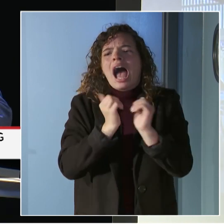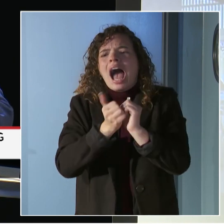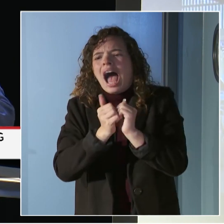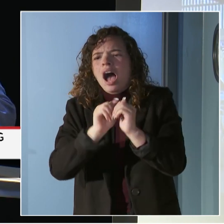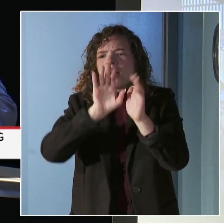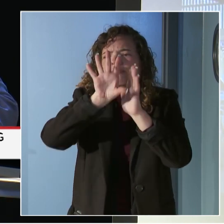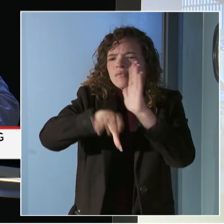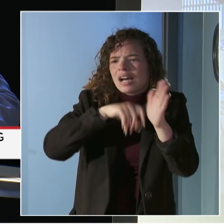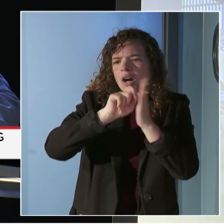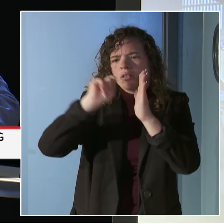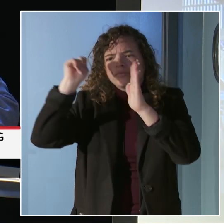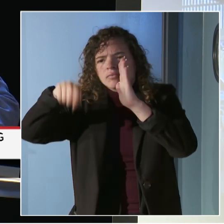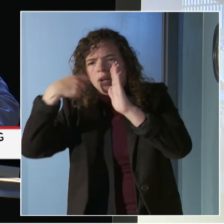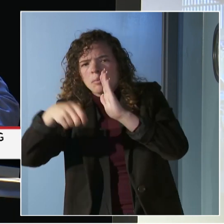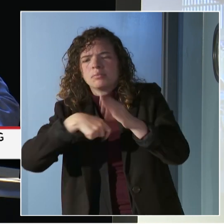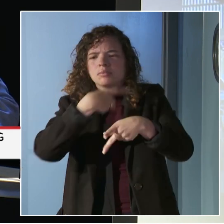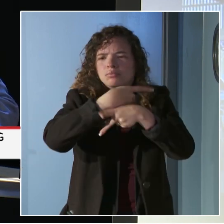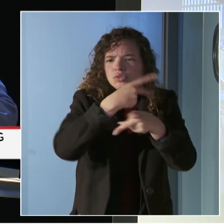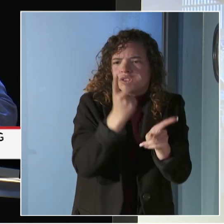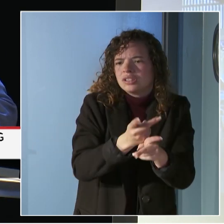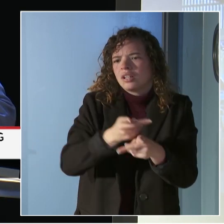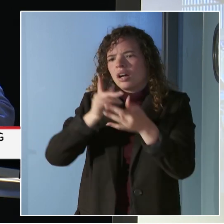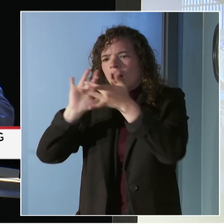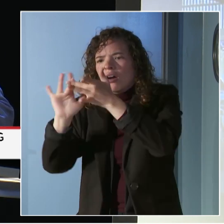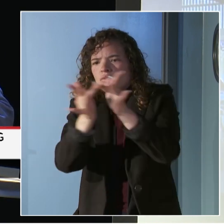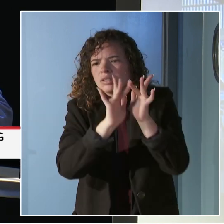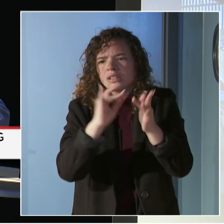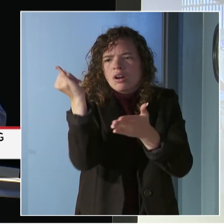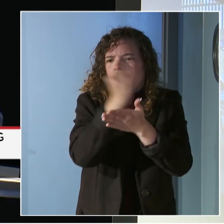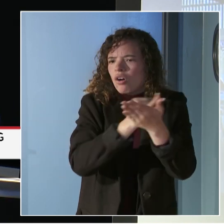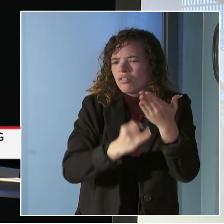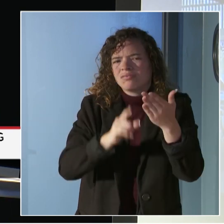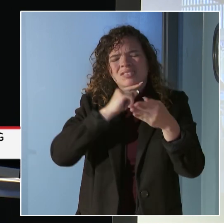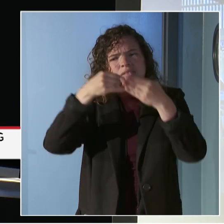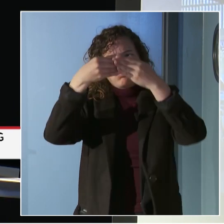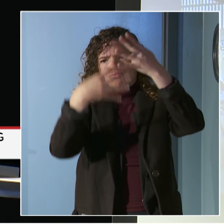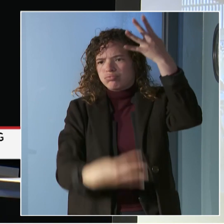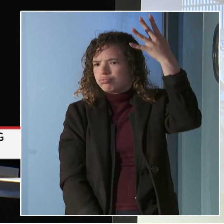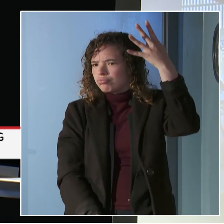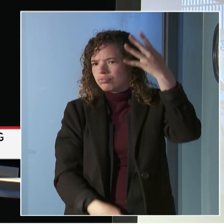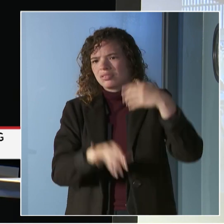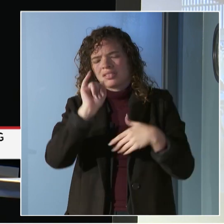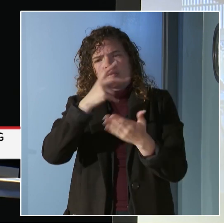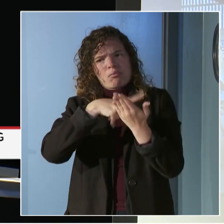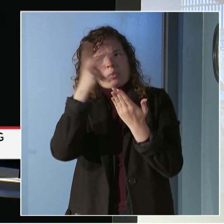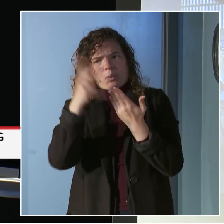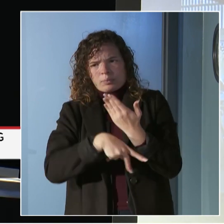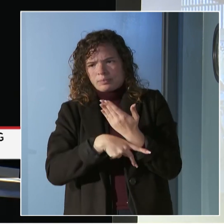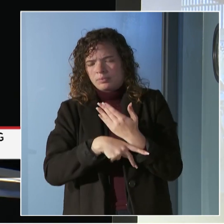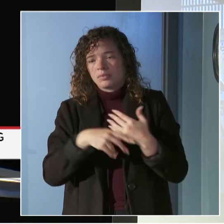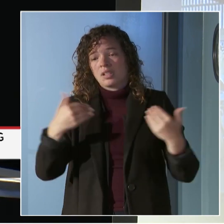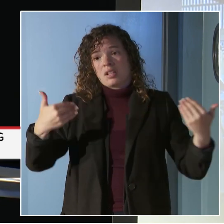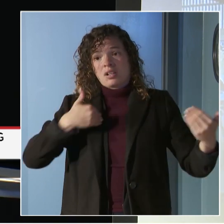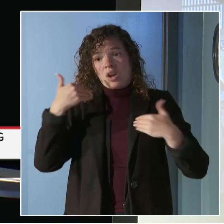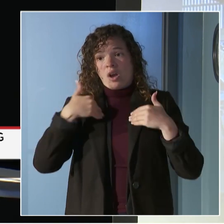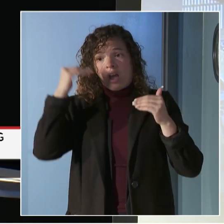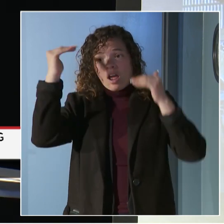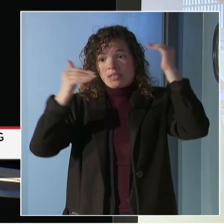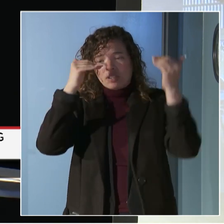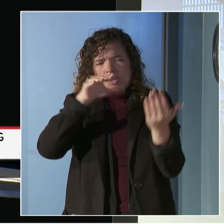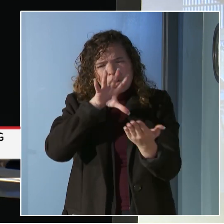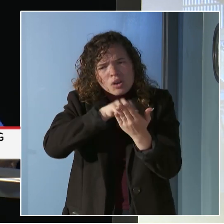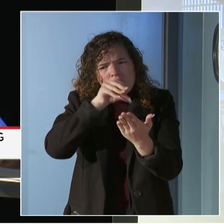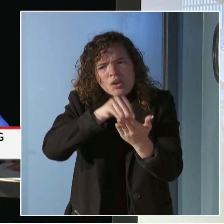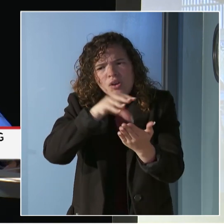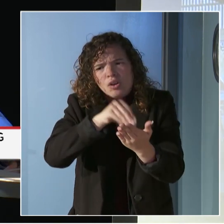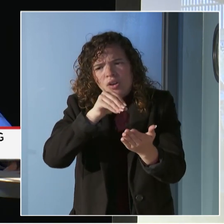AV production, digital design, and more. Young adults will emerge with immediately employable skills and connections to D.C. employers